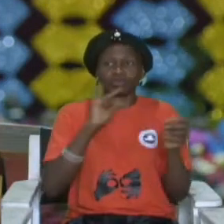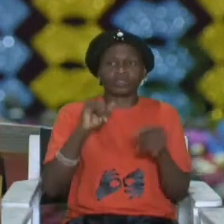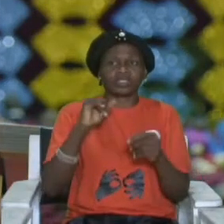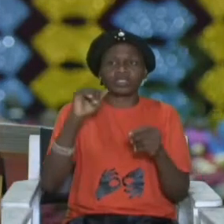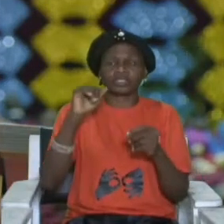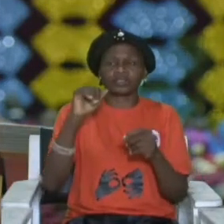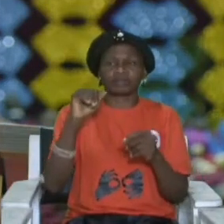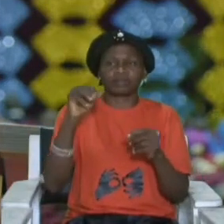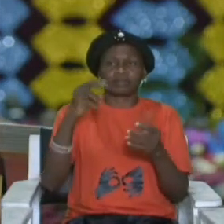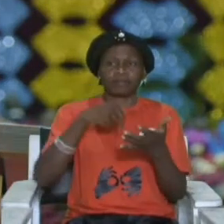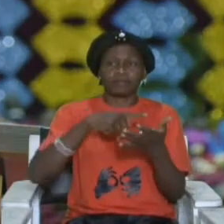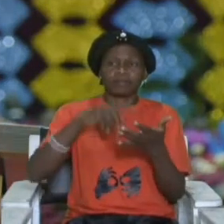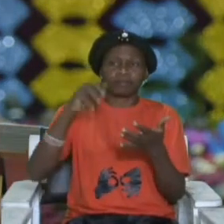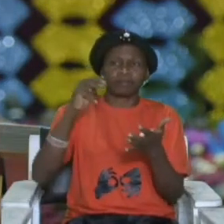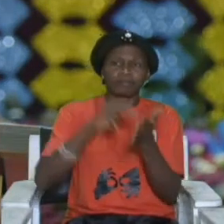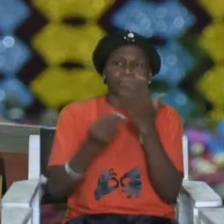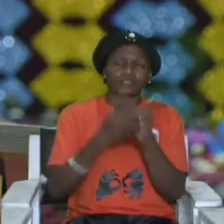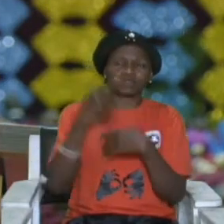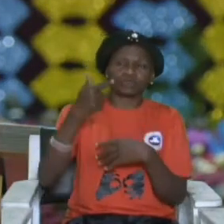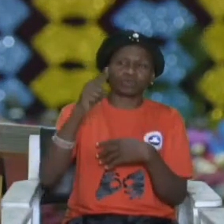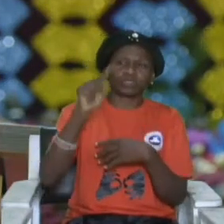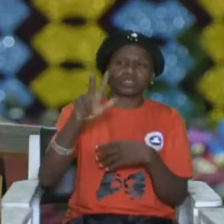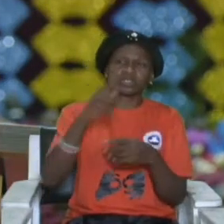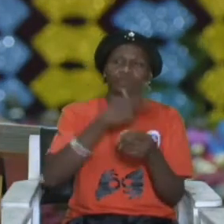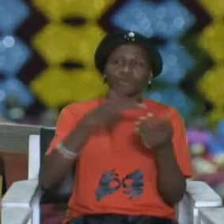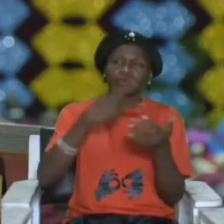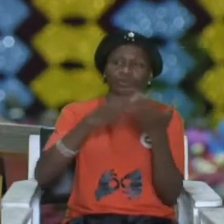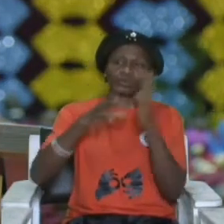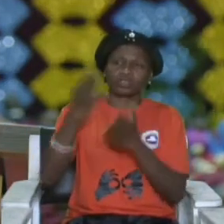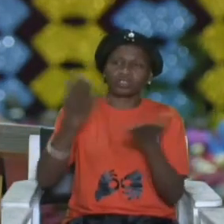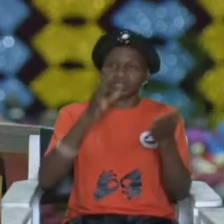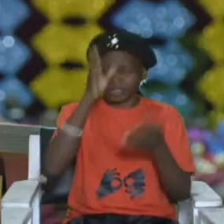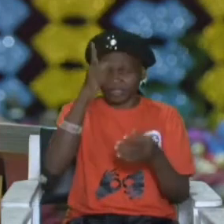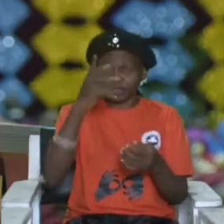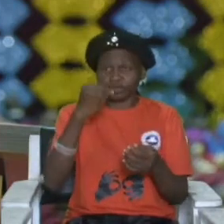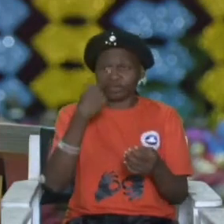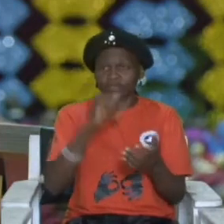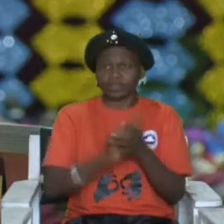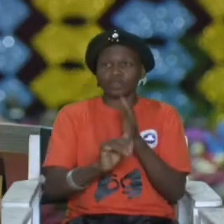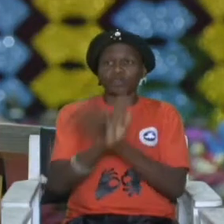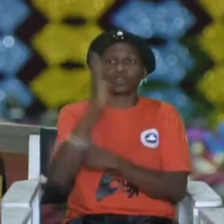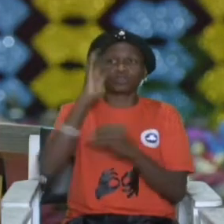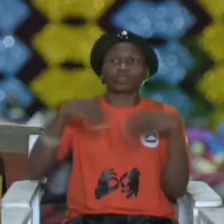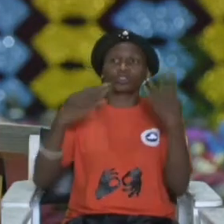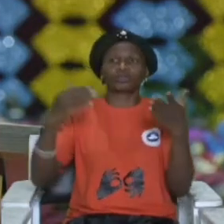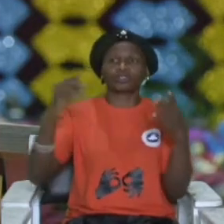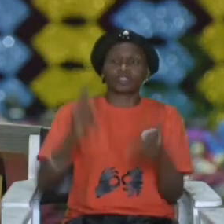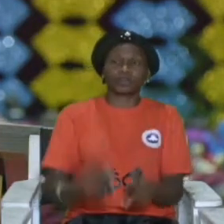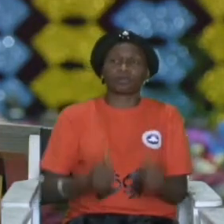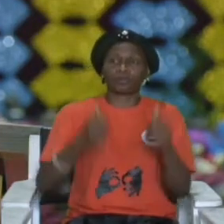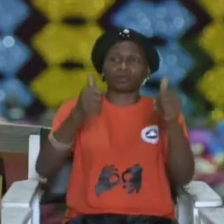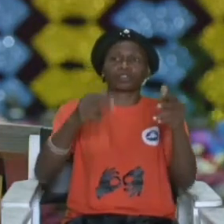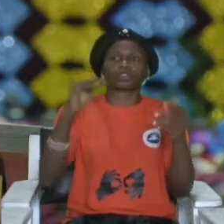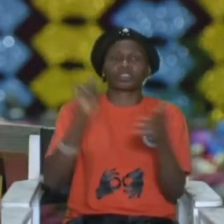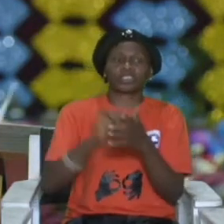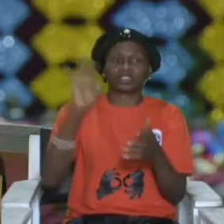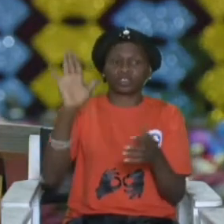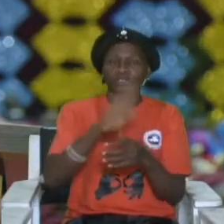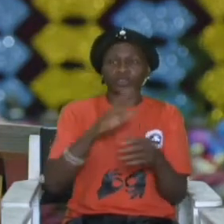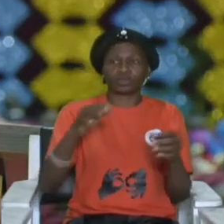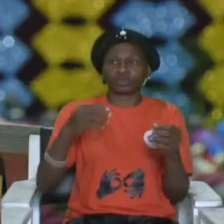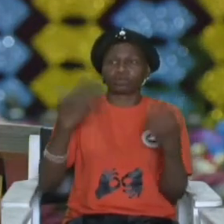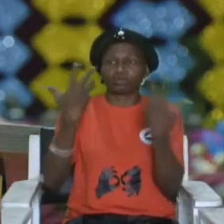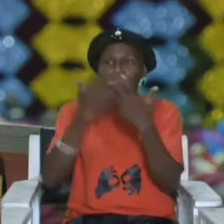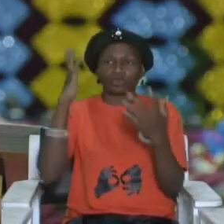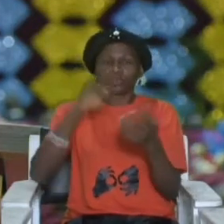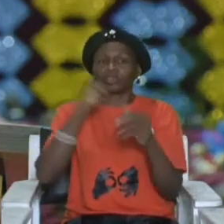March 2023 Holy Ghost service, that the GO said, God will give you a promotion that your colleagues